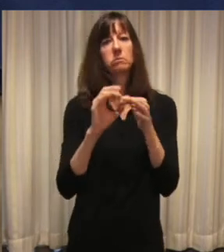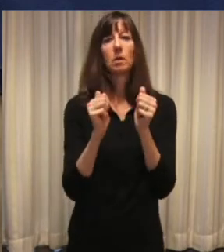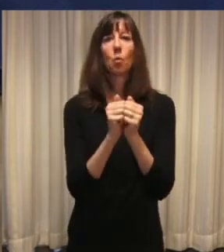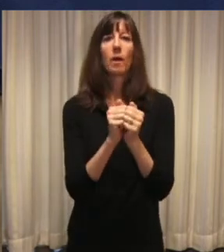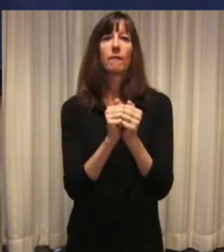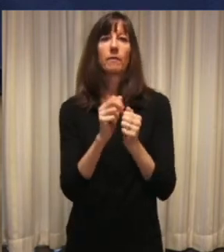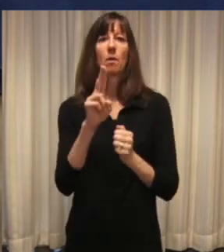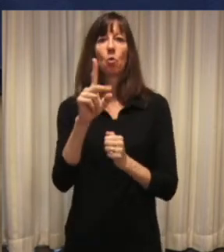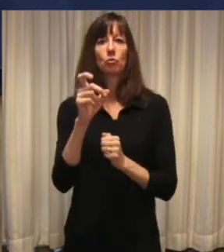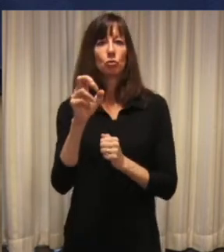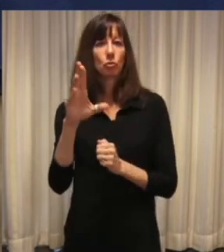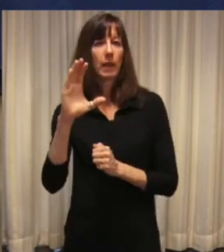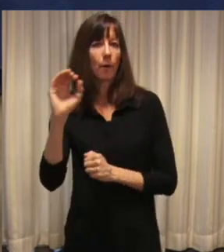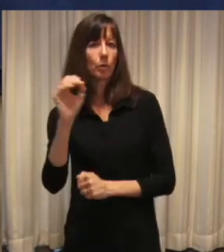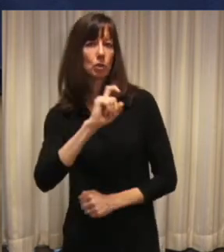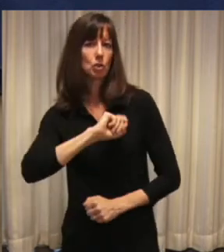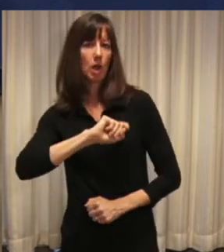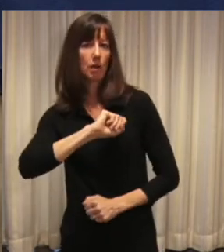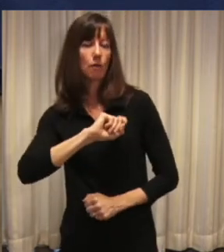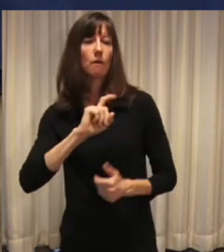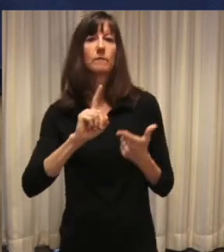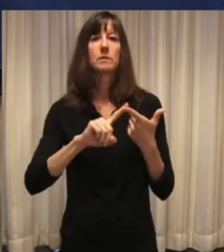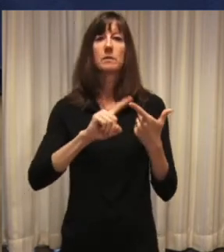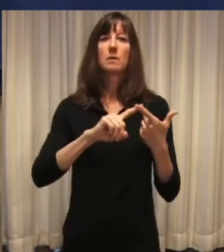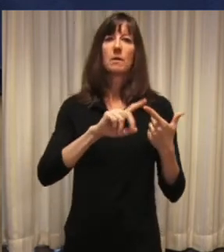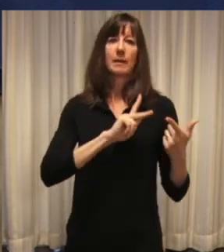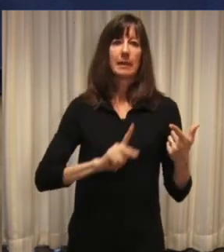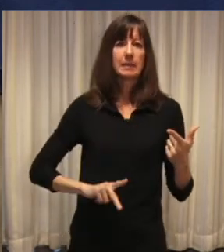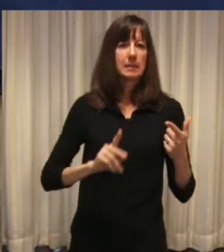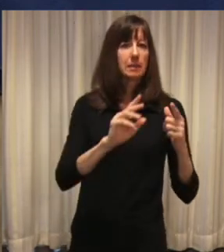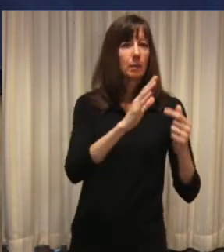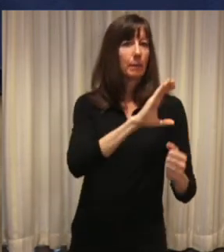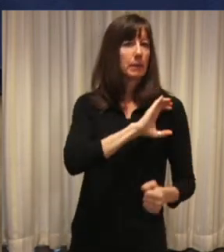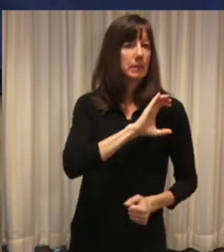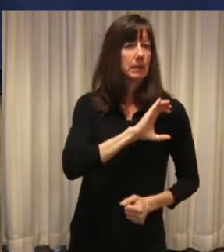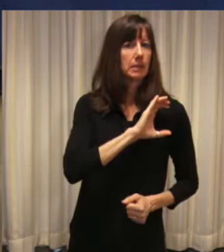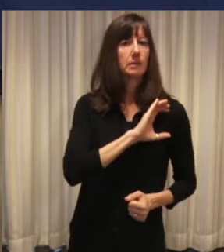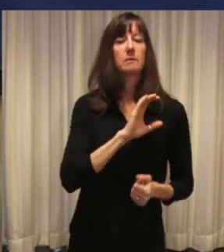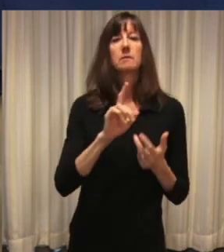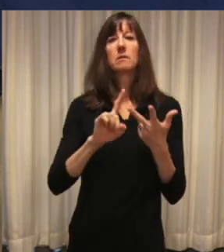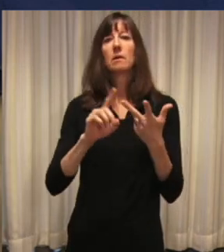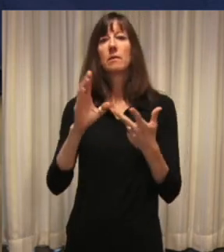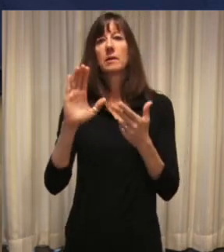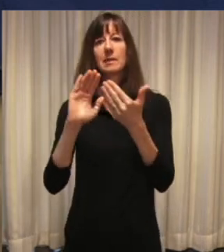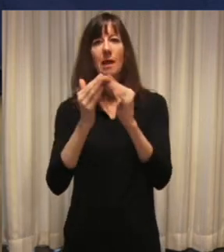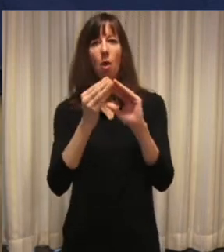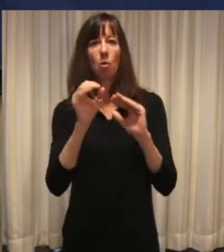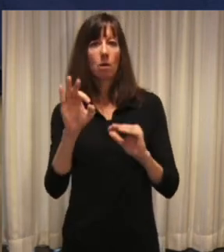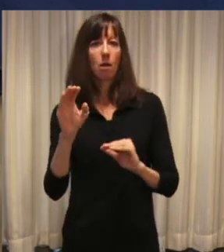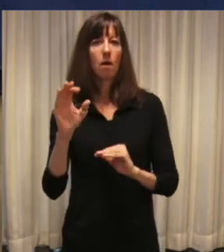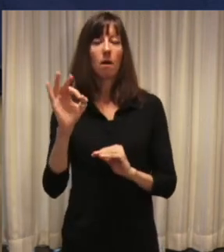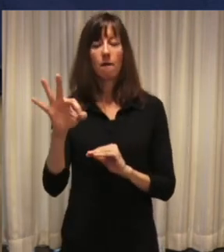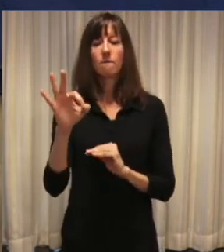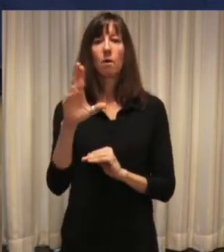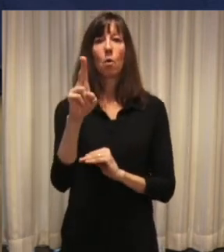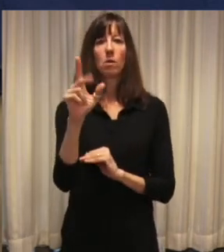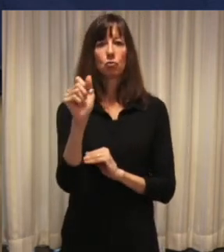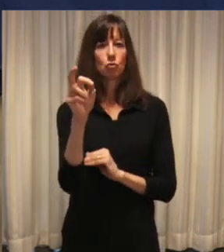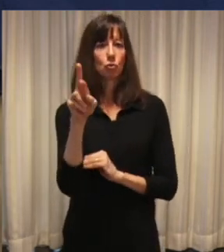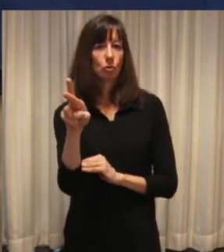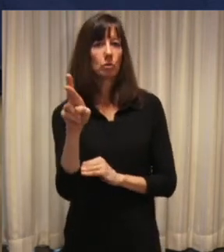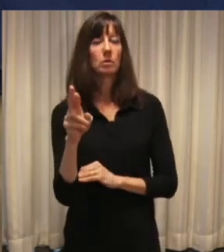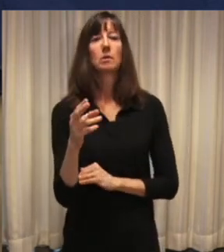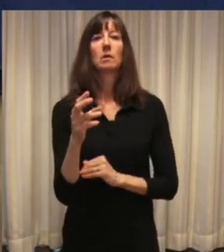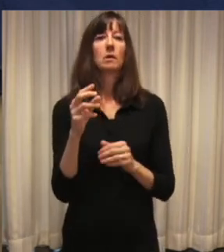team, with our, in the town of Ulster, as well as down in Ellenville with local law